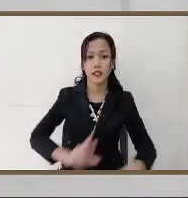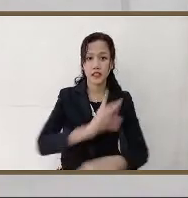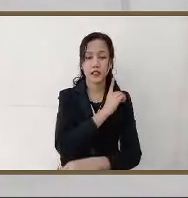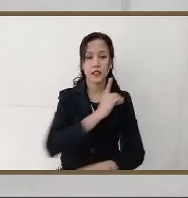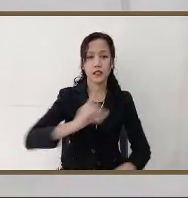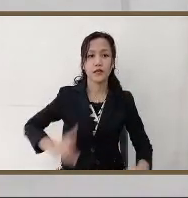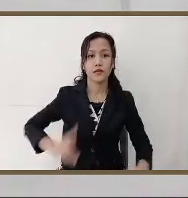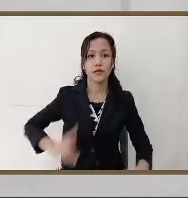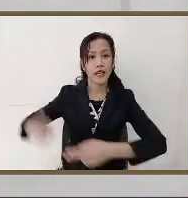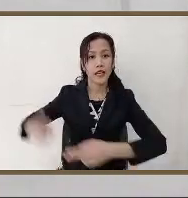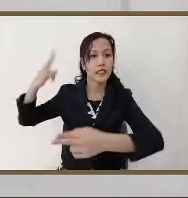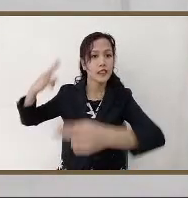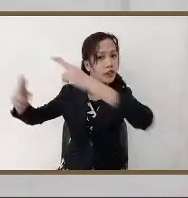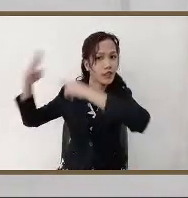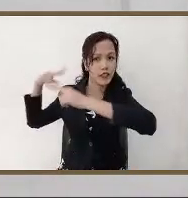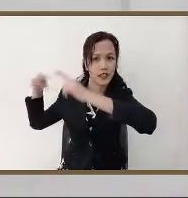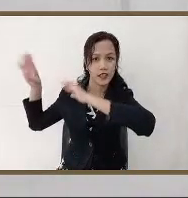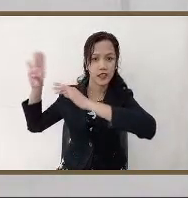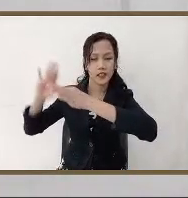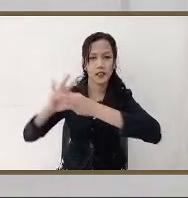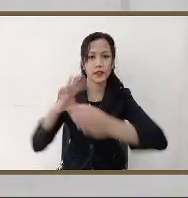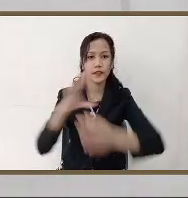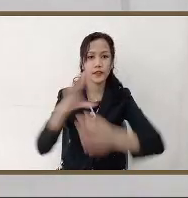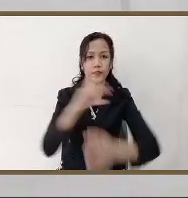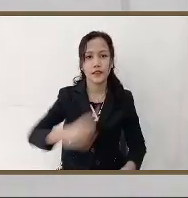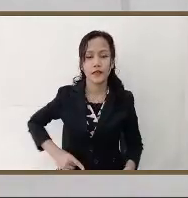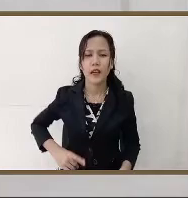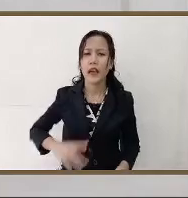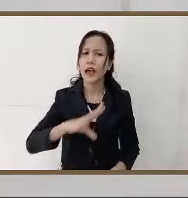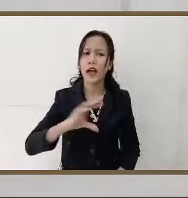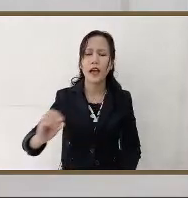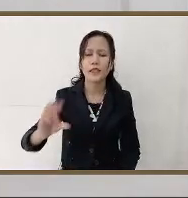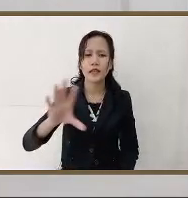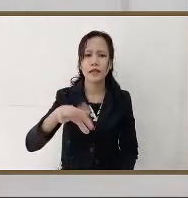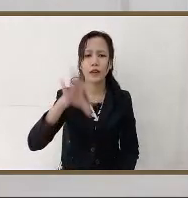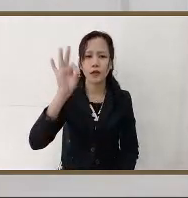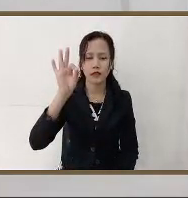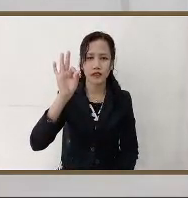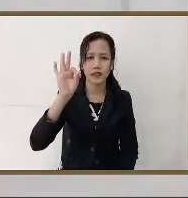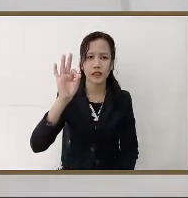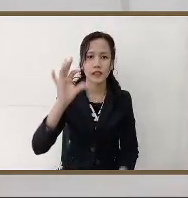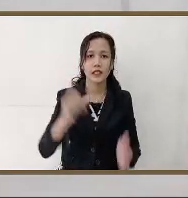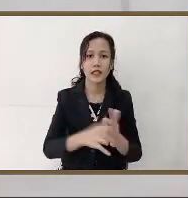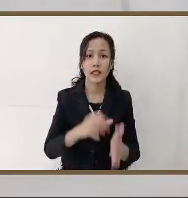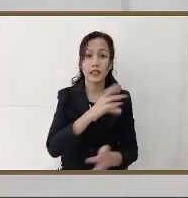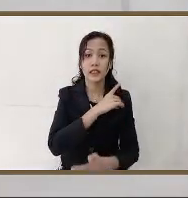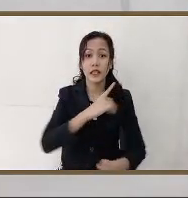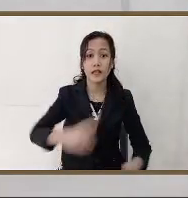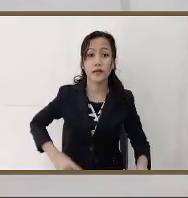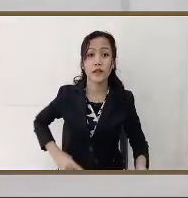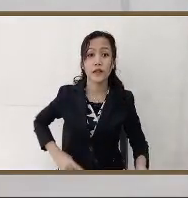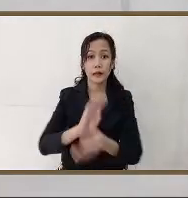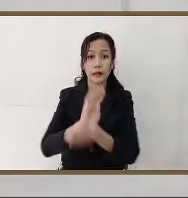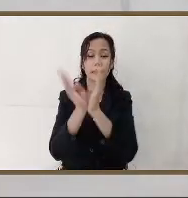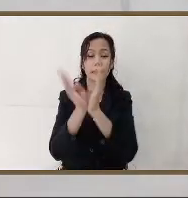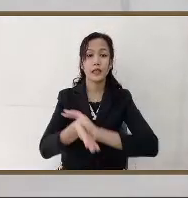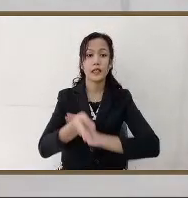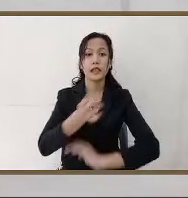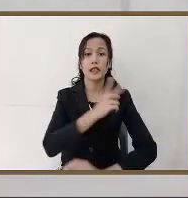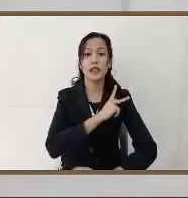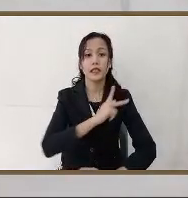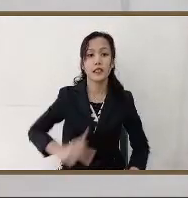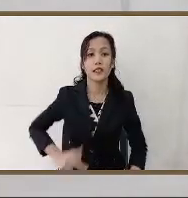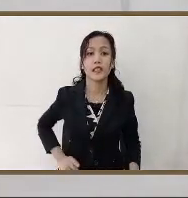of King David. And dito makikita po natin that David becomes king over Judah